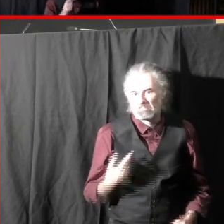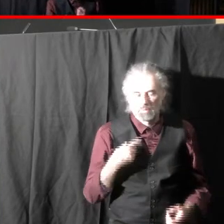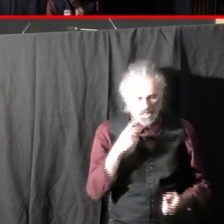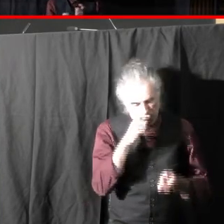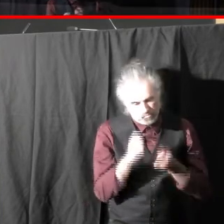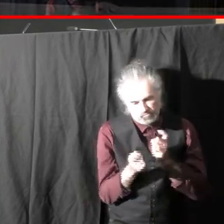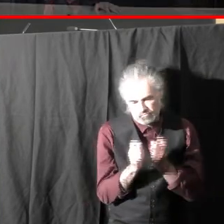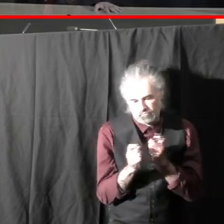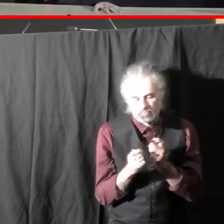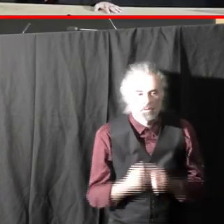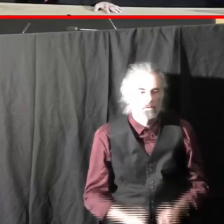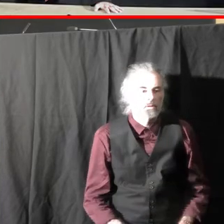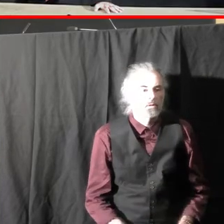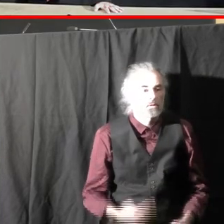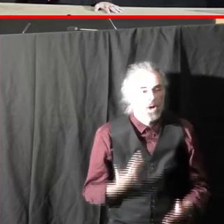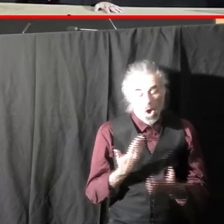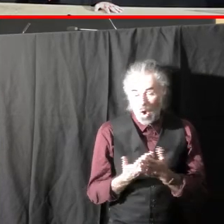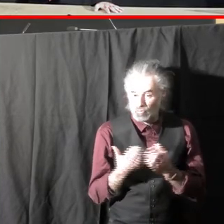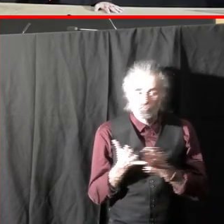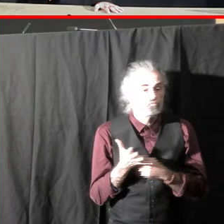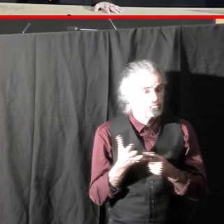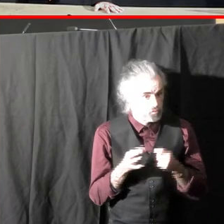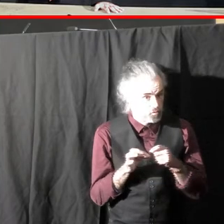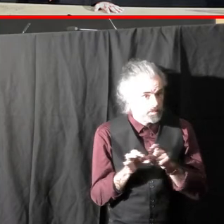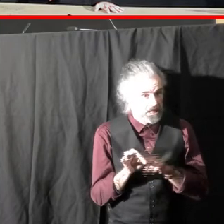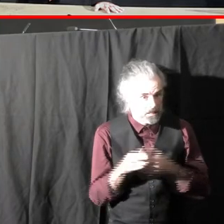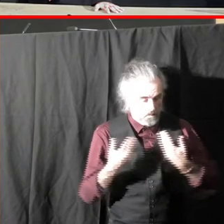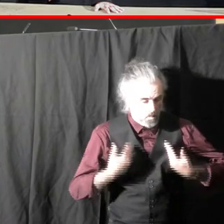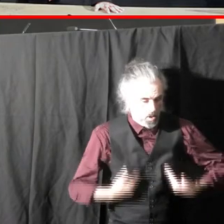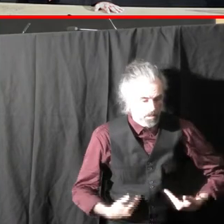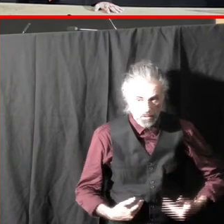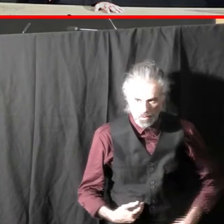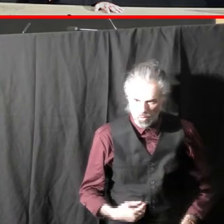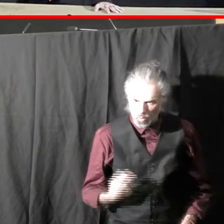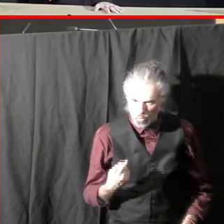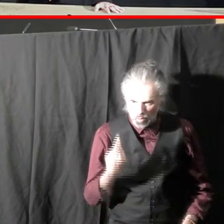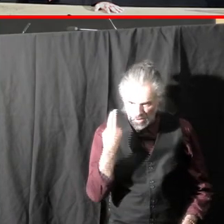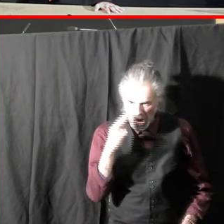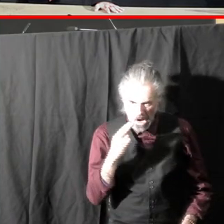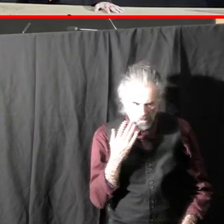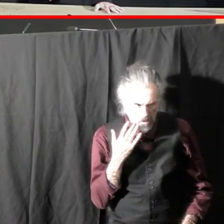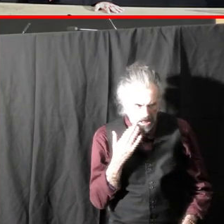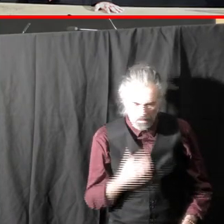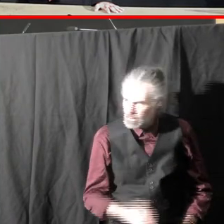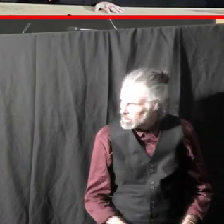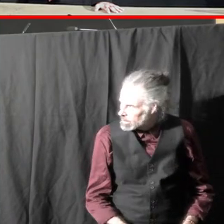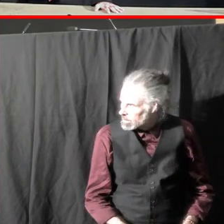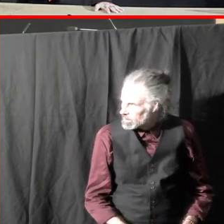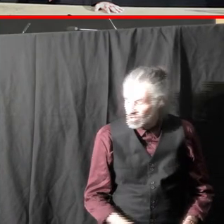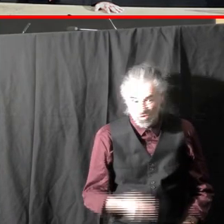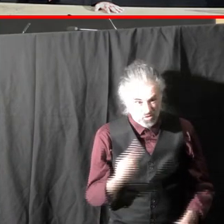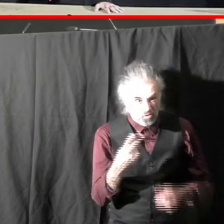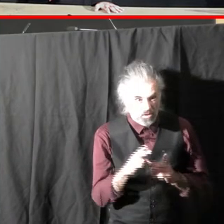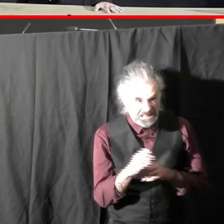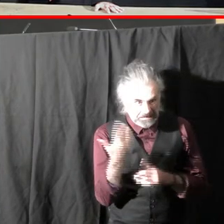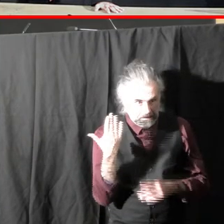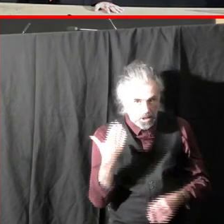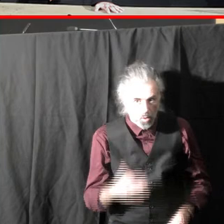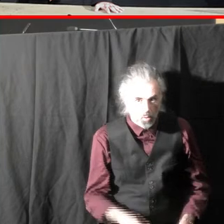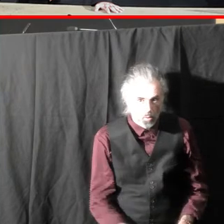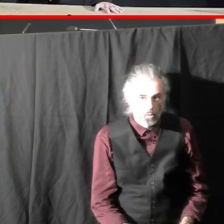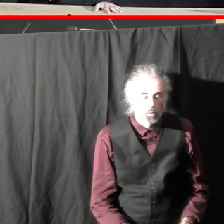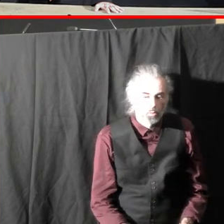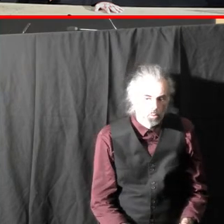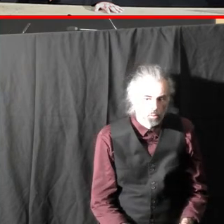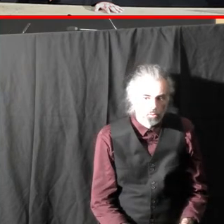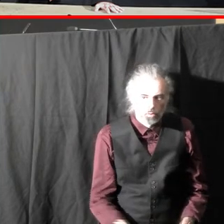test on Ruby. Who died when? Who died 2 years ago.